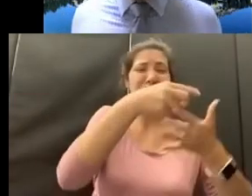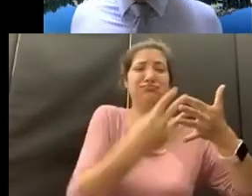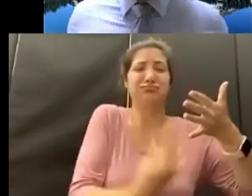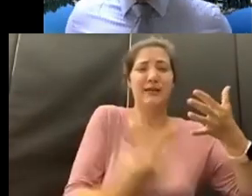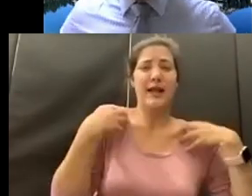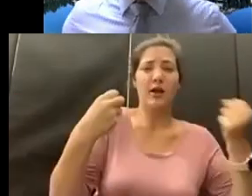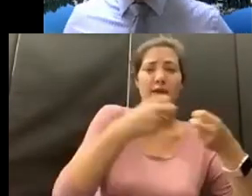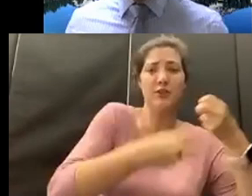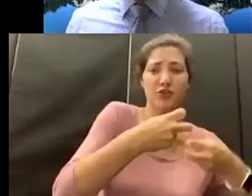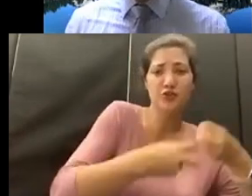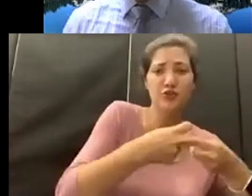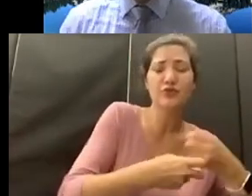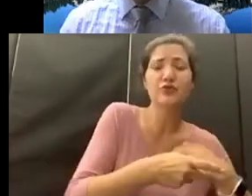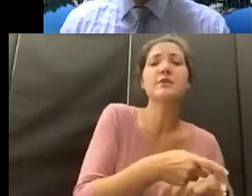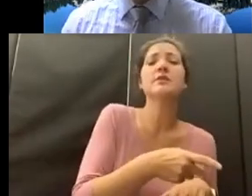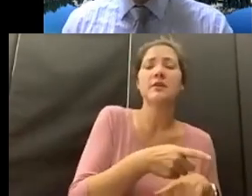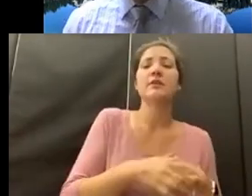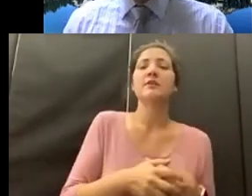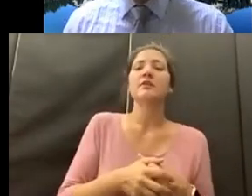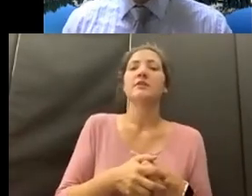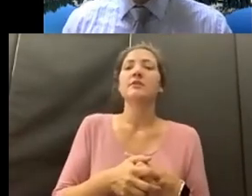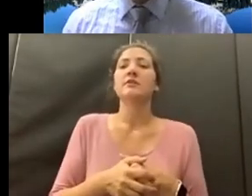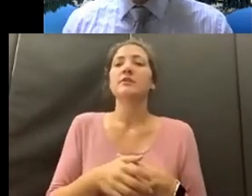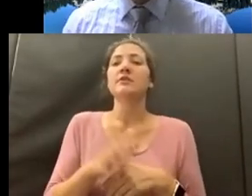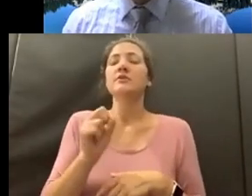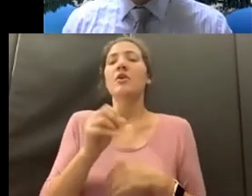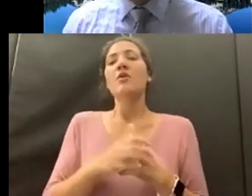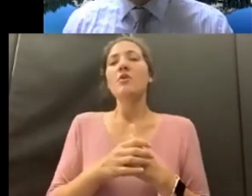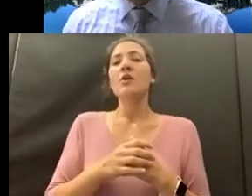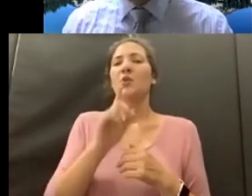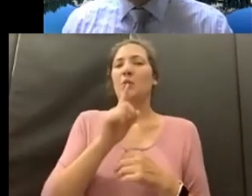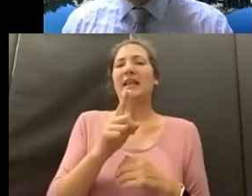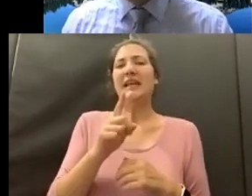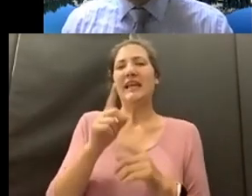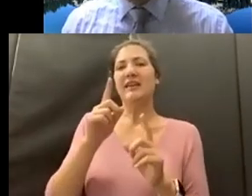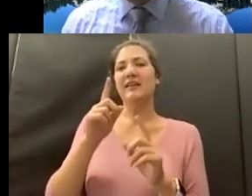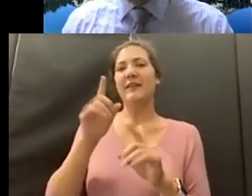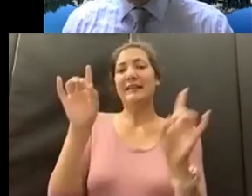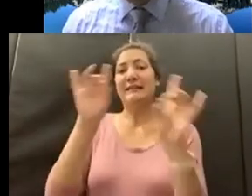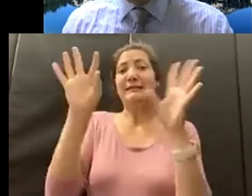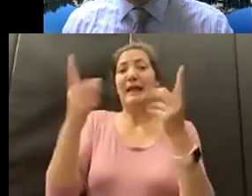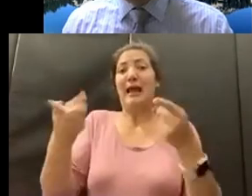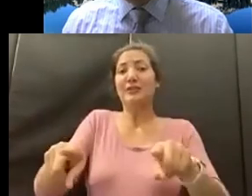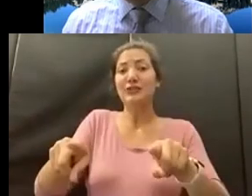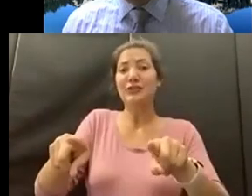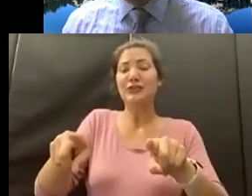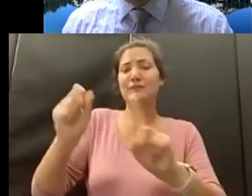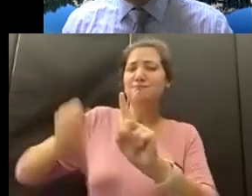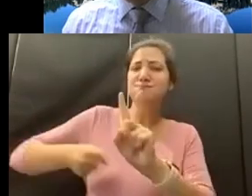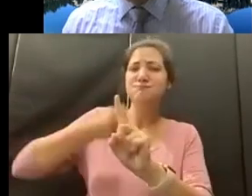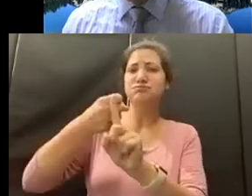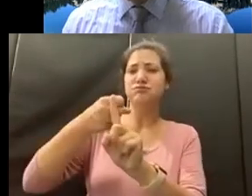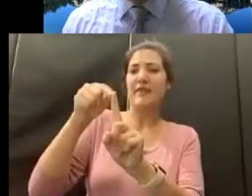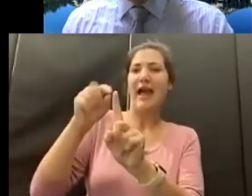Tiffany Rowe, who was talking about, you know, the impacts of disasters, right, which we now have as